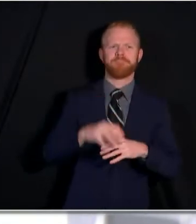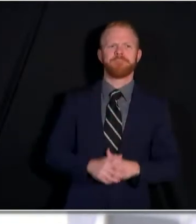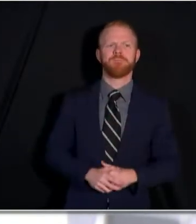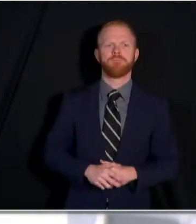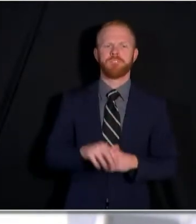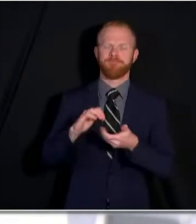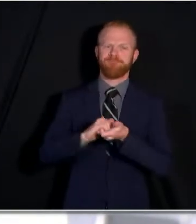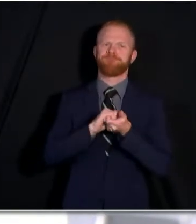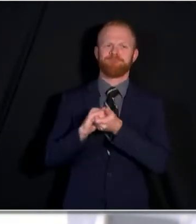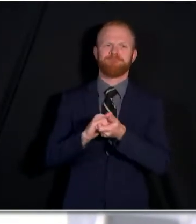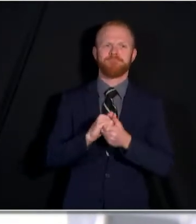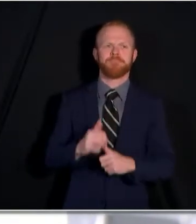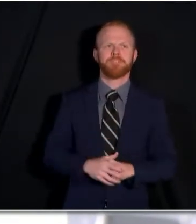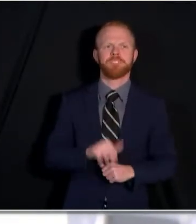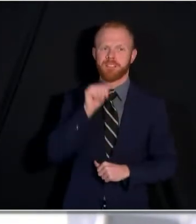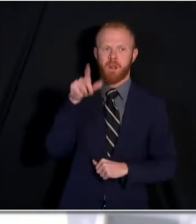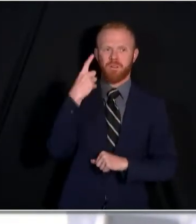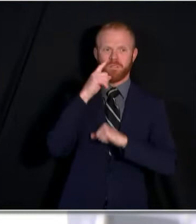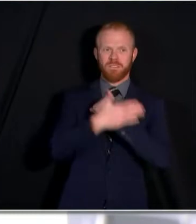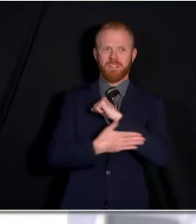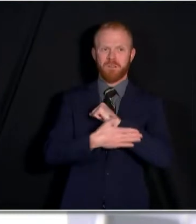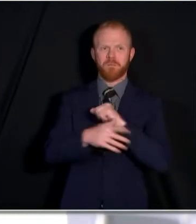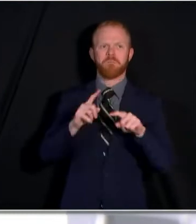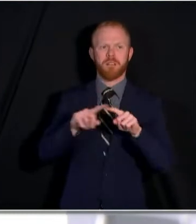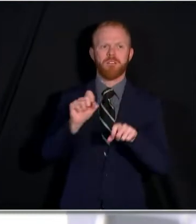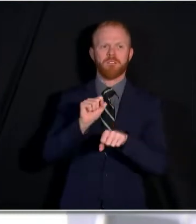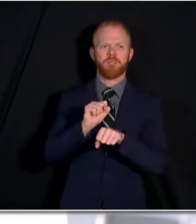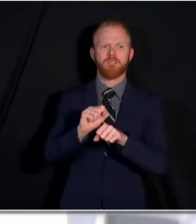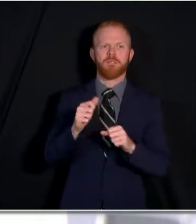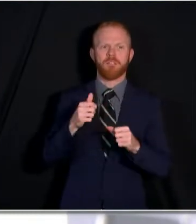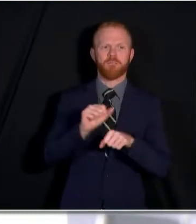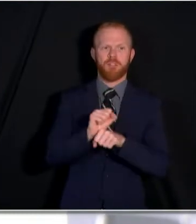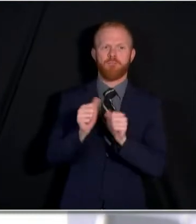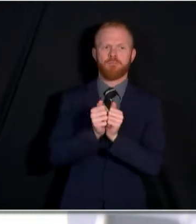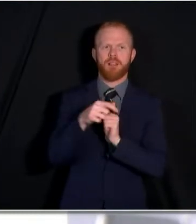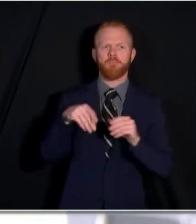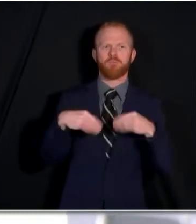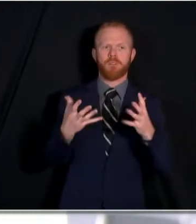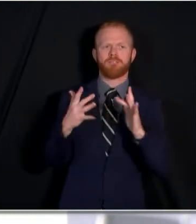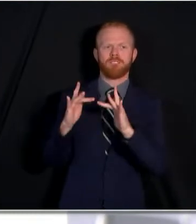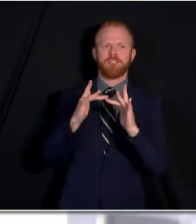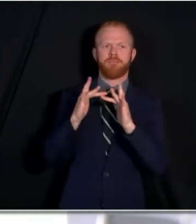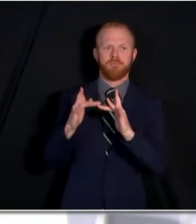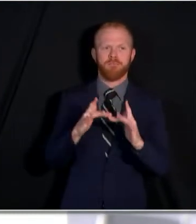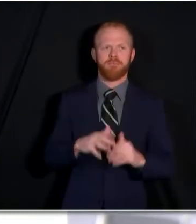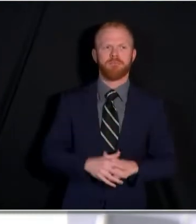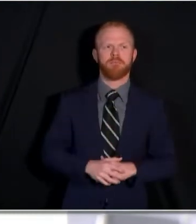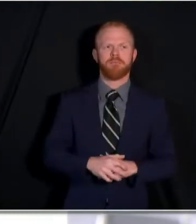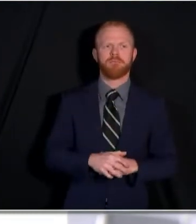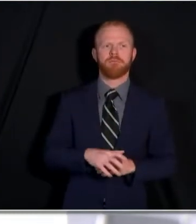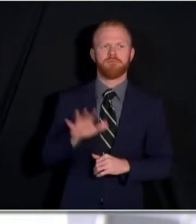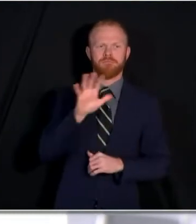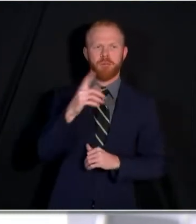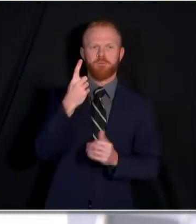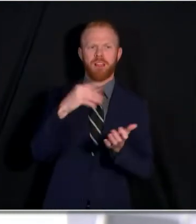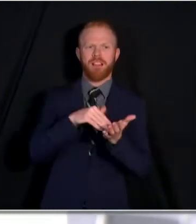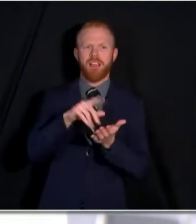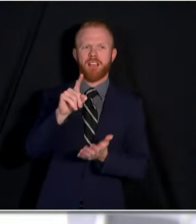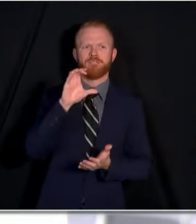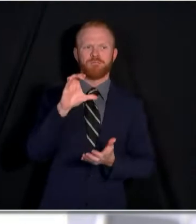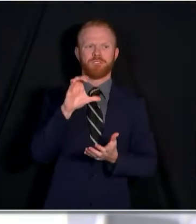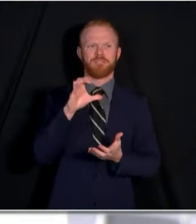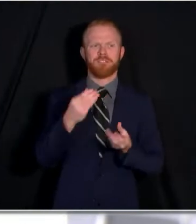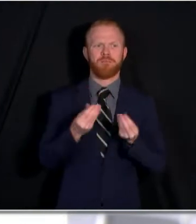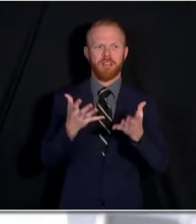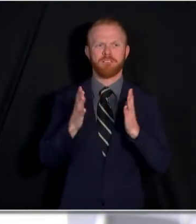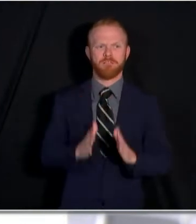just with the counties, but working with our provider network. We identified about 1,100 providers that are the most essential